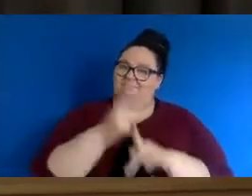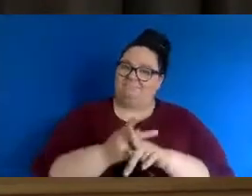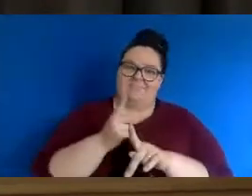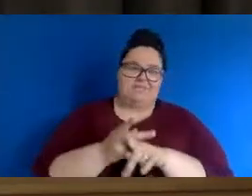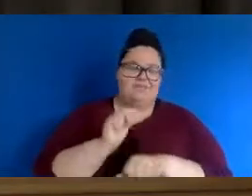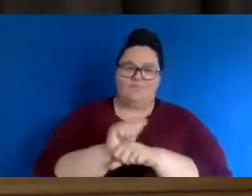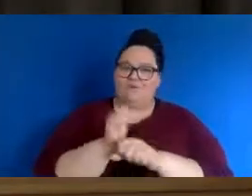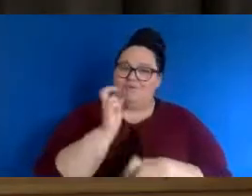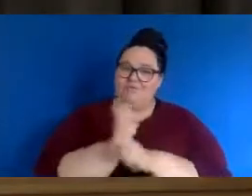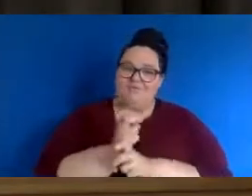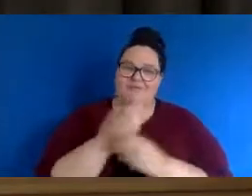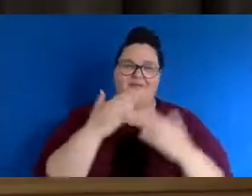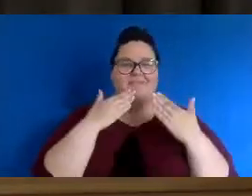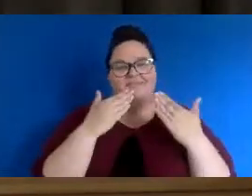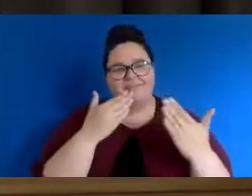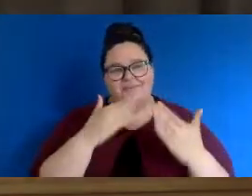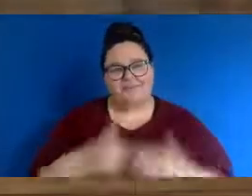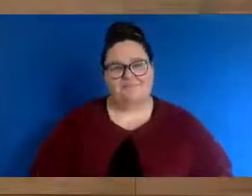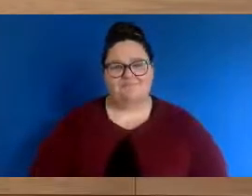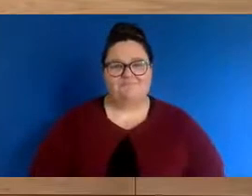you. Merci.